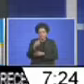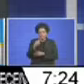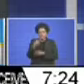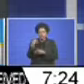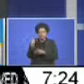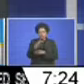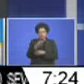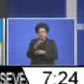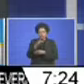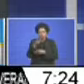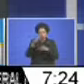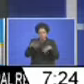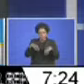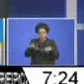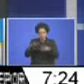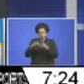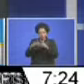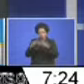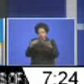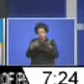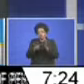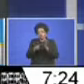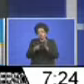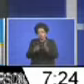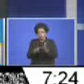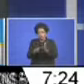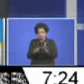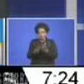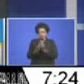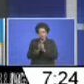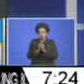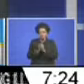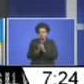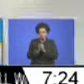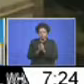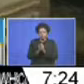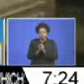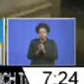you can go for the pre-showdown in Kalik style.